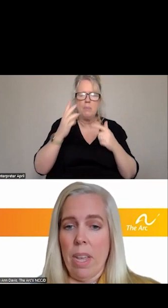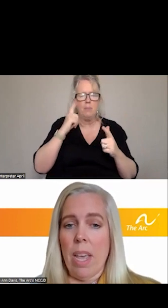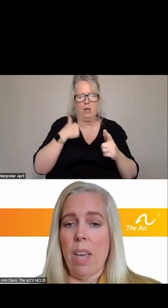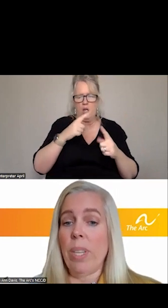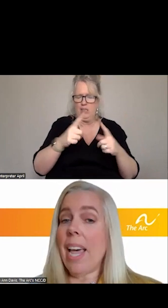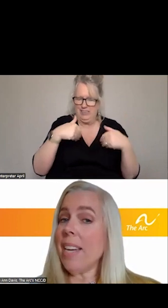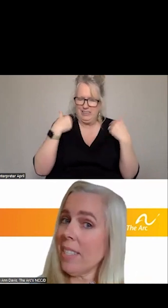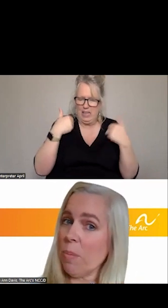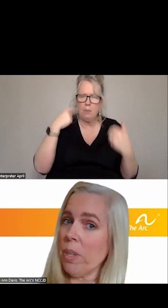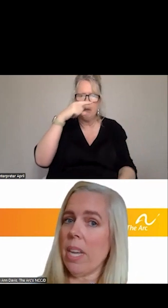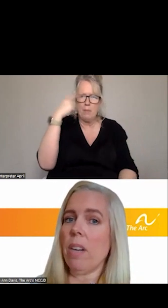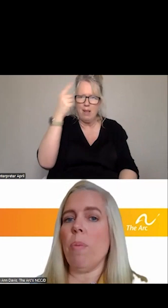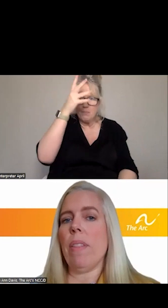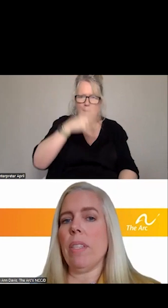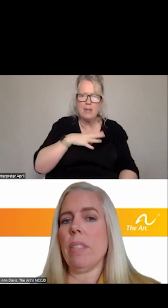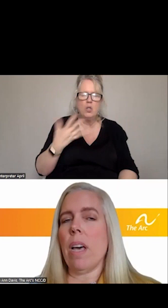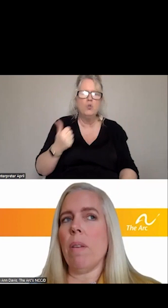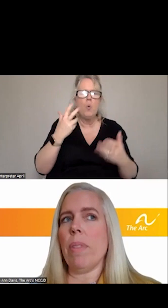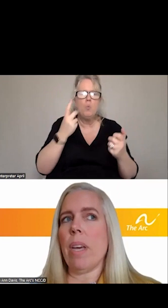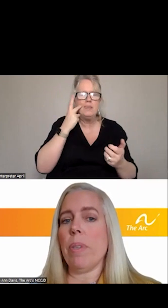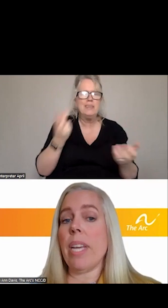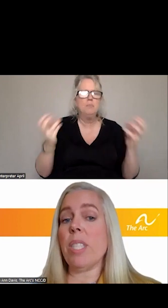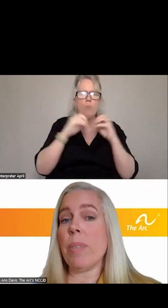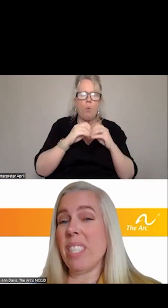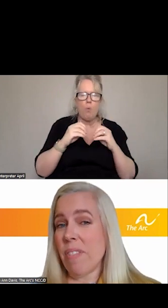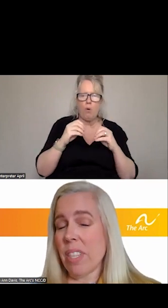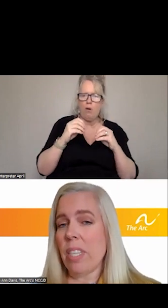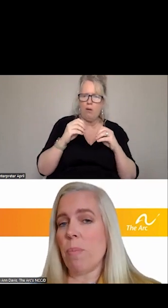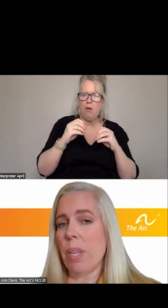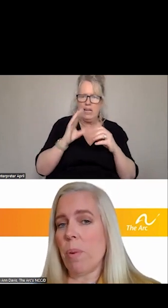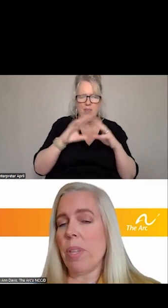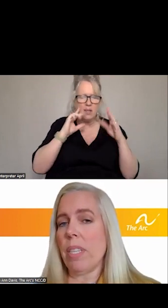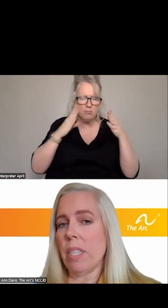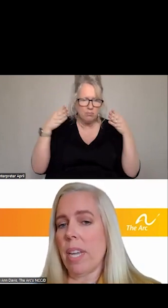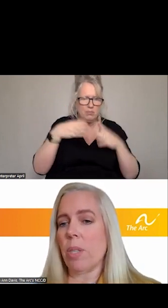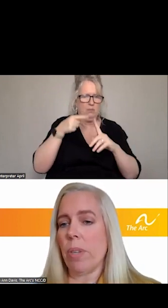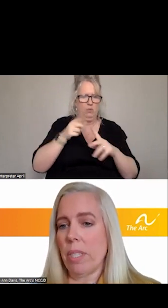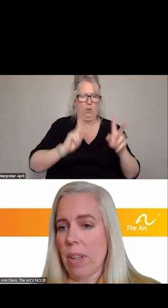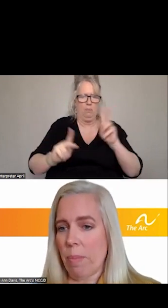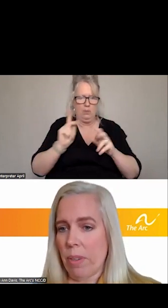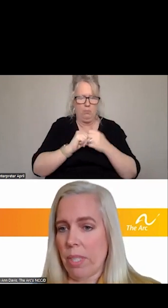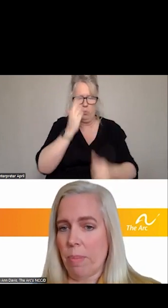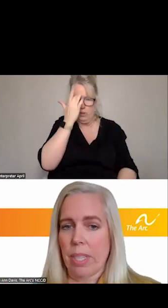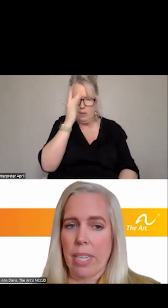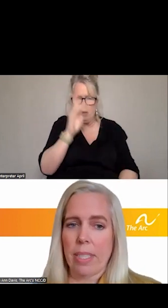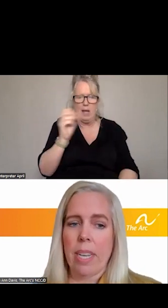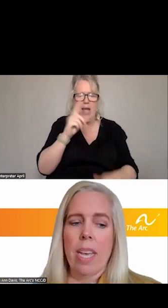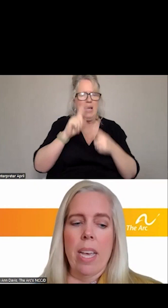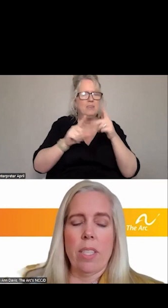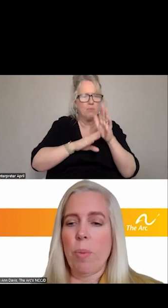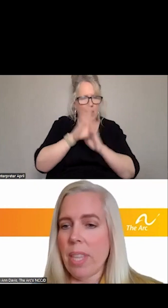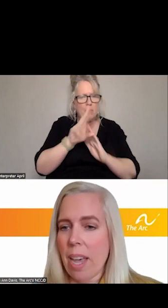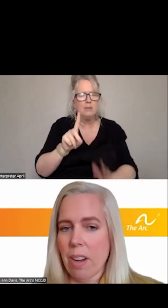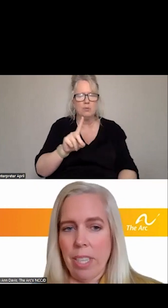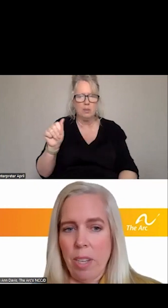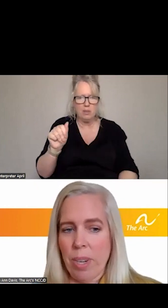men. And we'd like to see more data around this that pertains specifically to people with intellectual and developmental disabilities. And